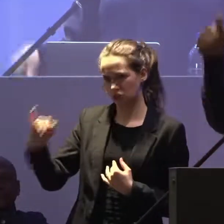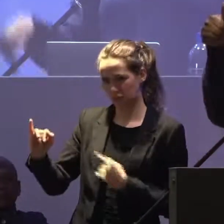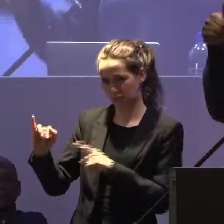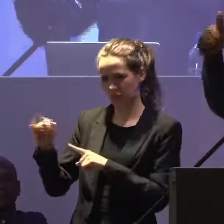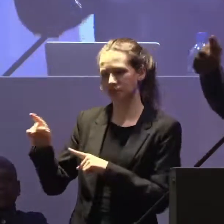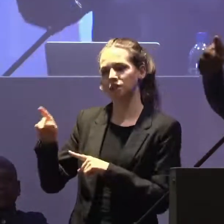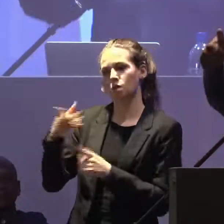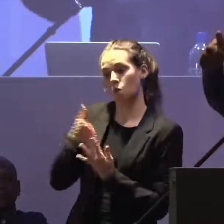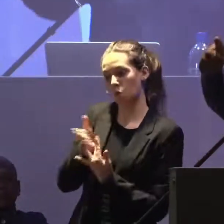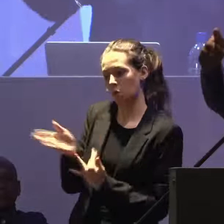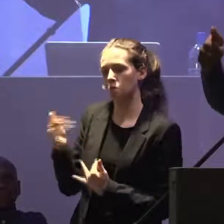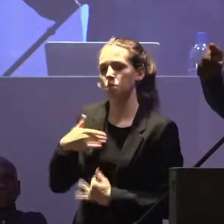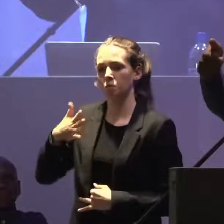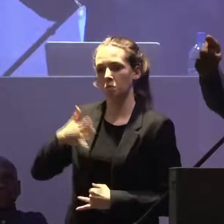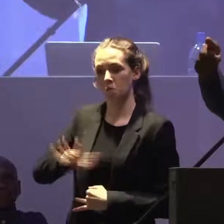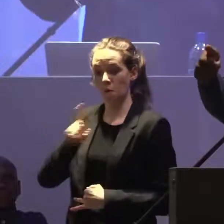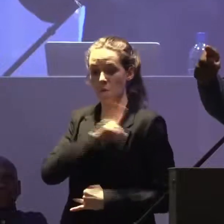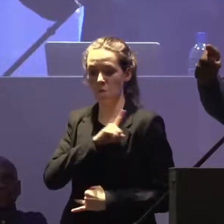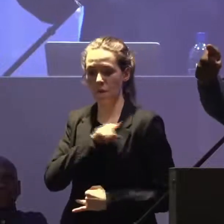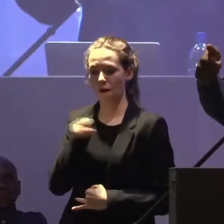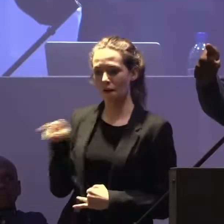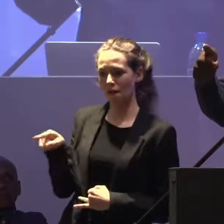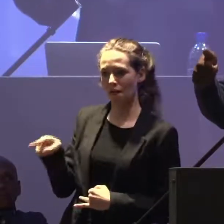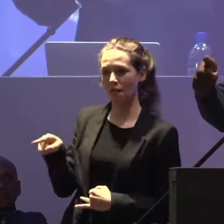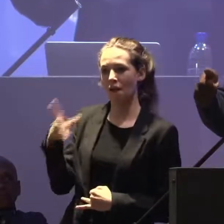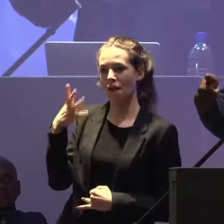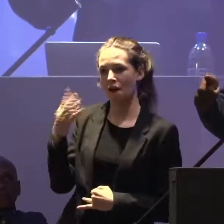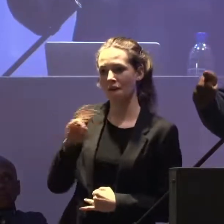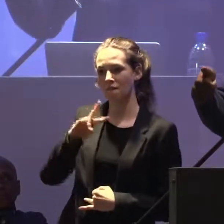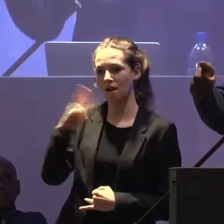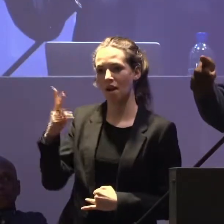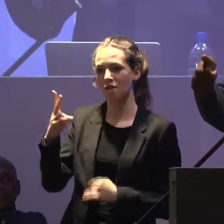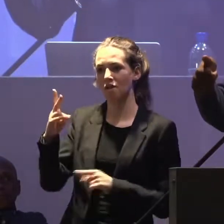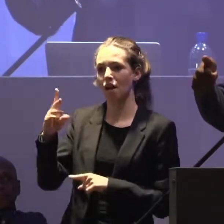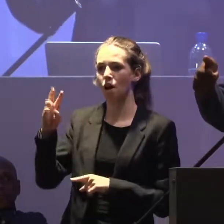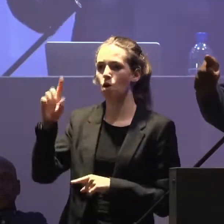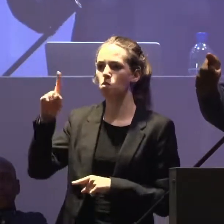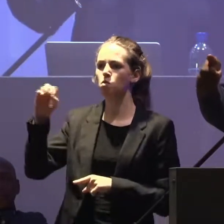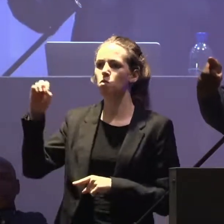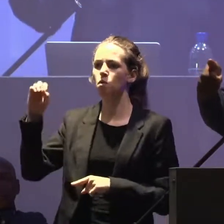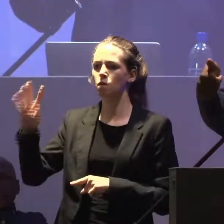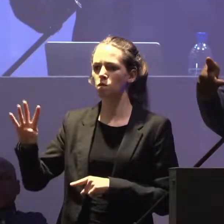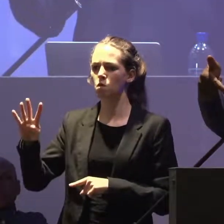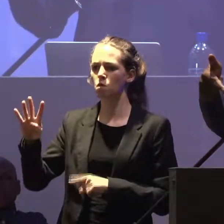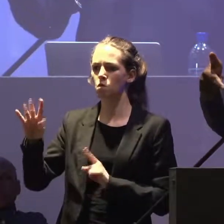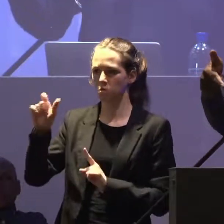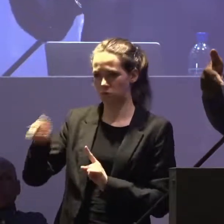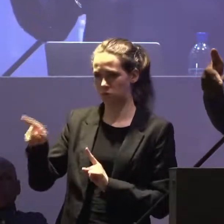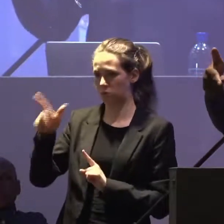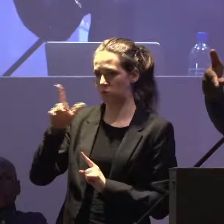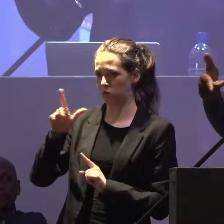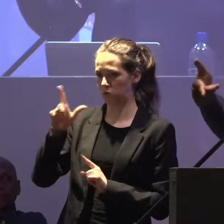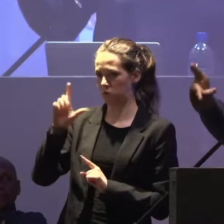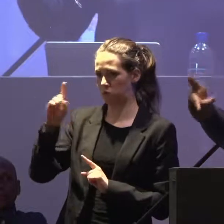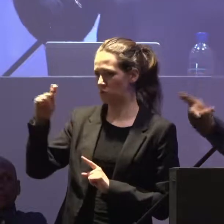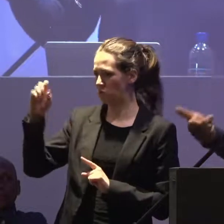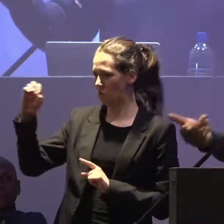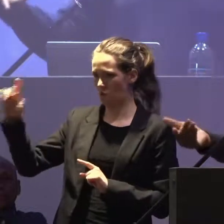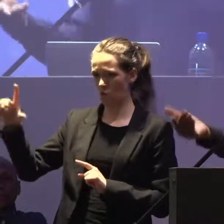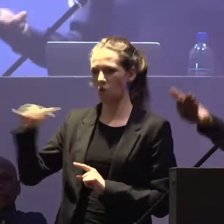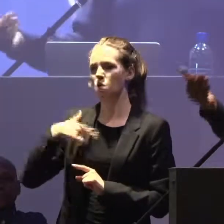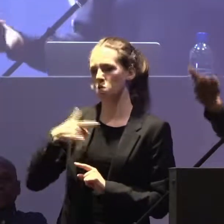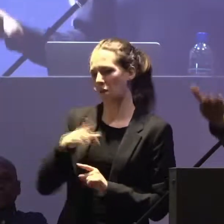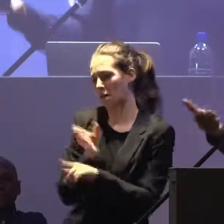Partly because I wanted to dodge the Machada Dorp 104 toll gate. So